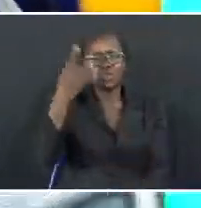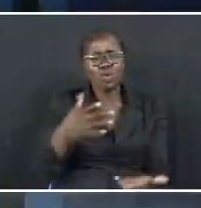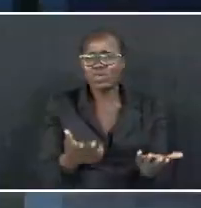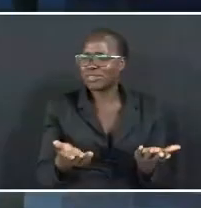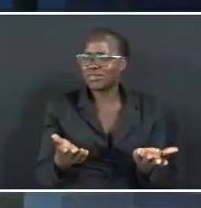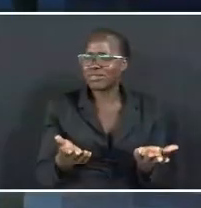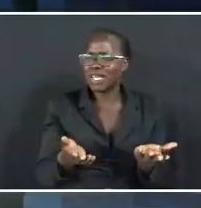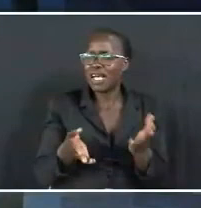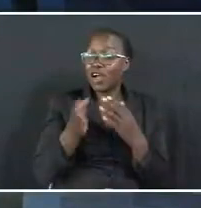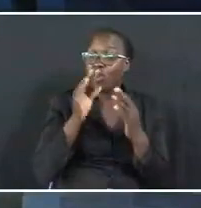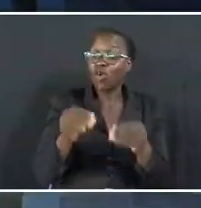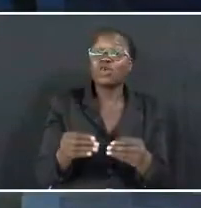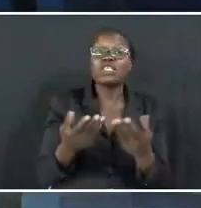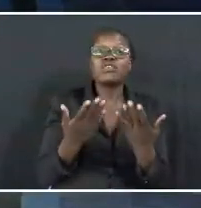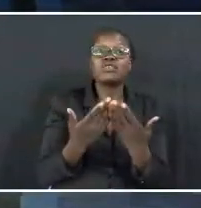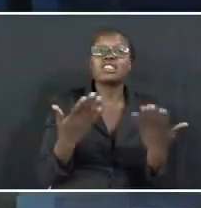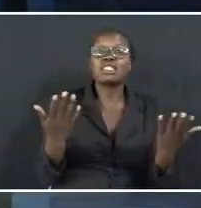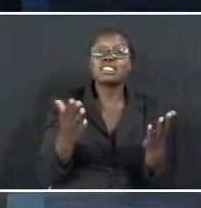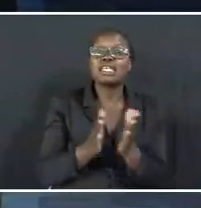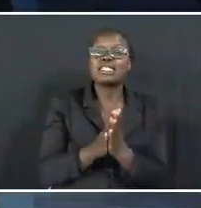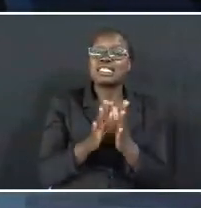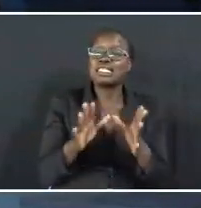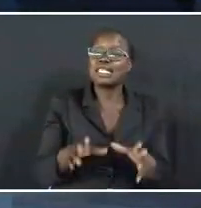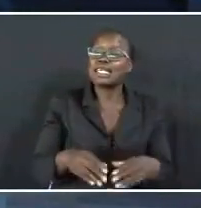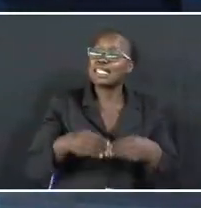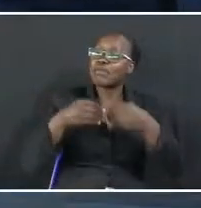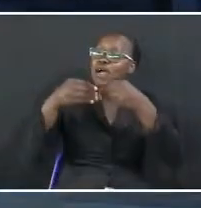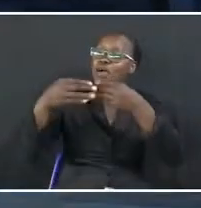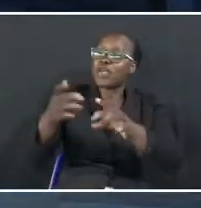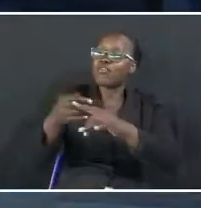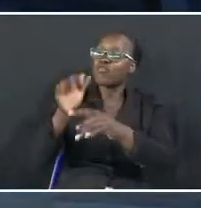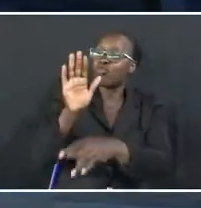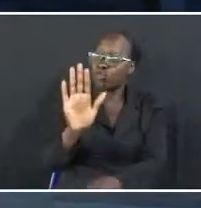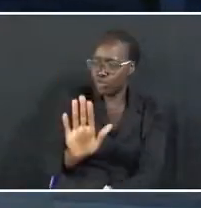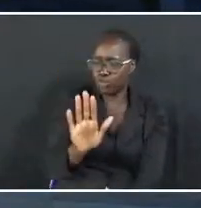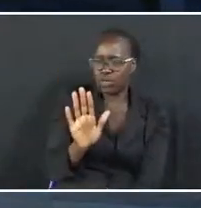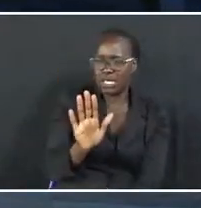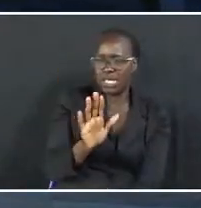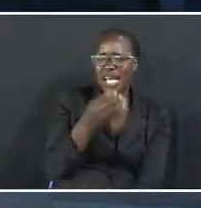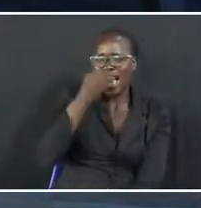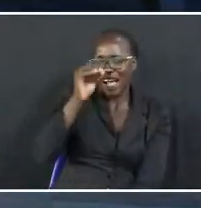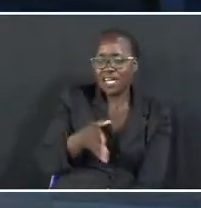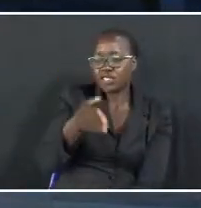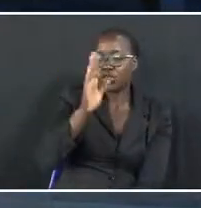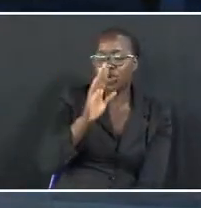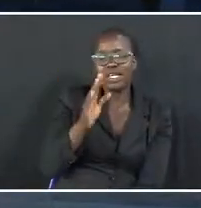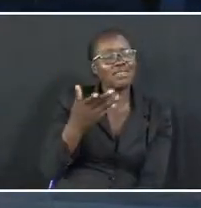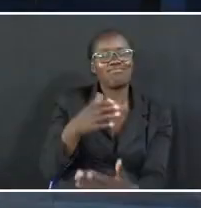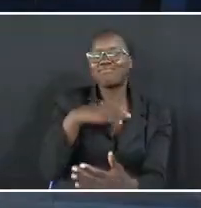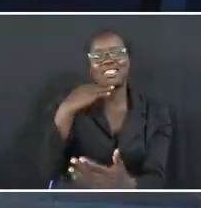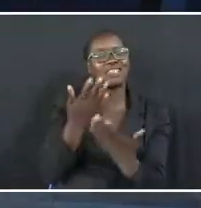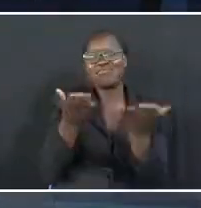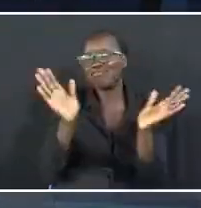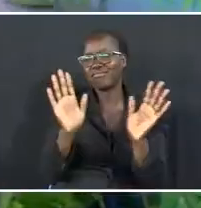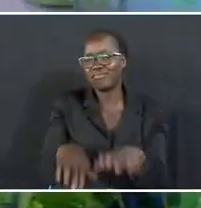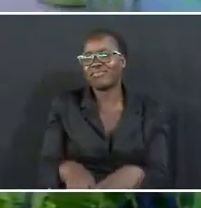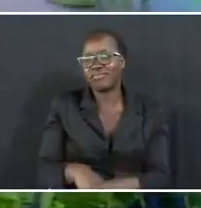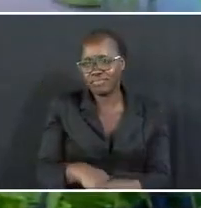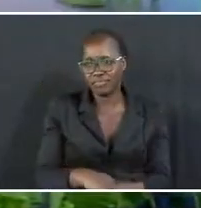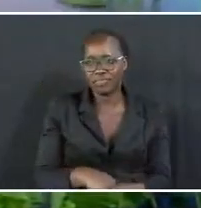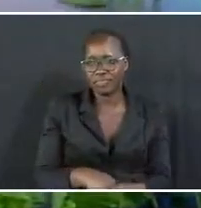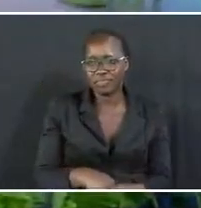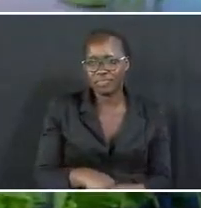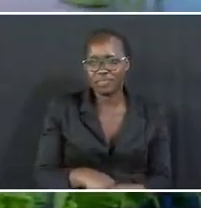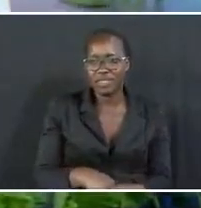Okay, God gave you these things and He has taken them away from you. Just curse God and let go. Curse God and let go of all